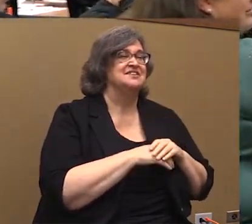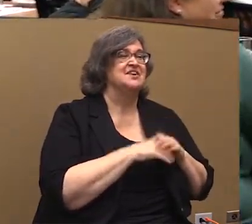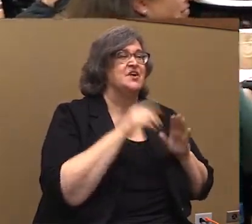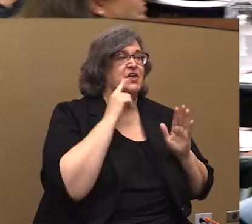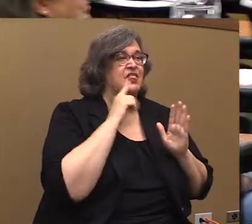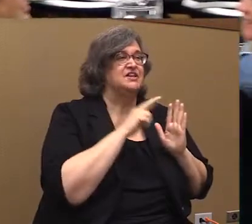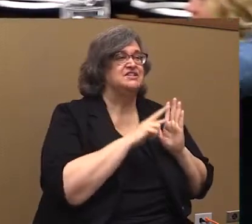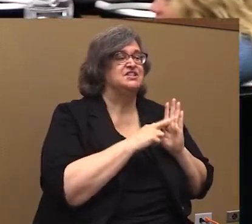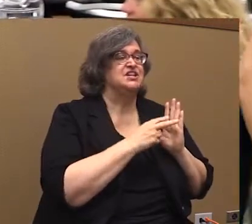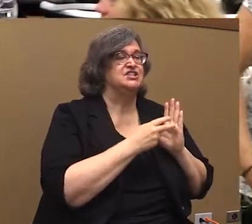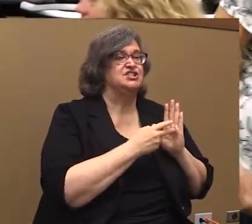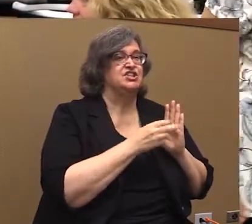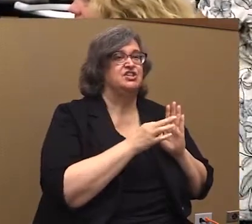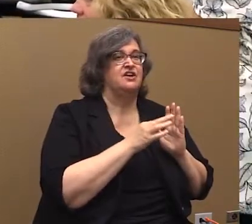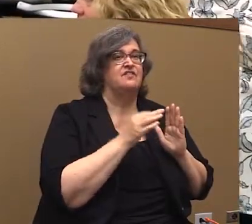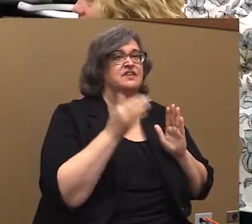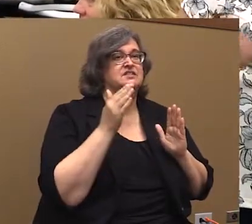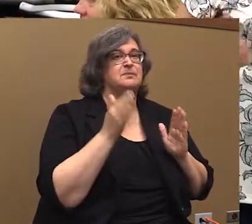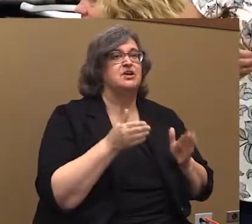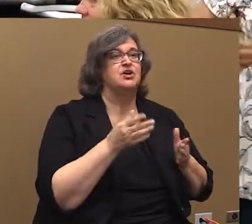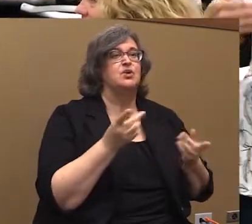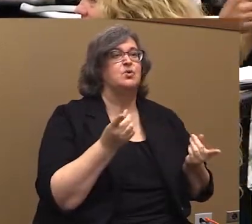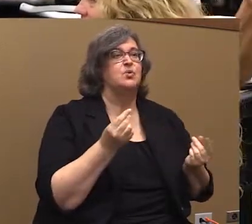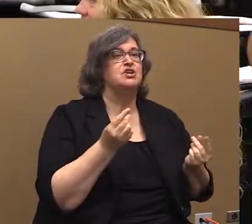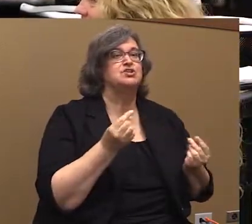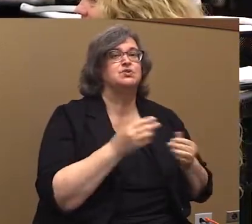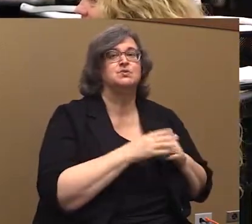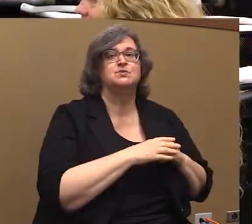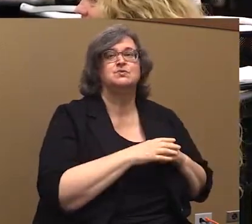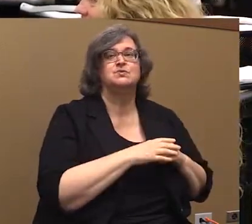do that? How did you convey